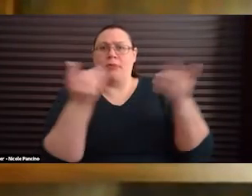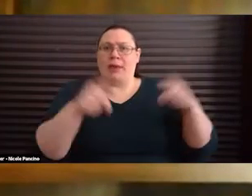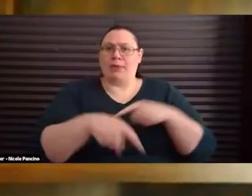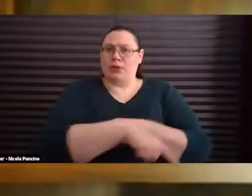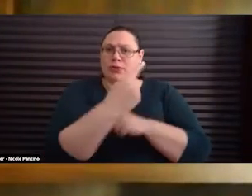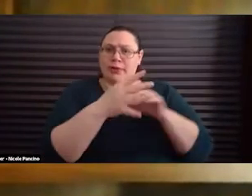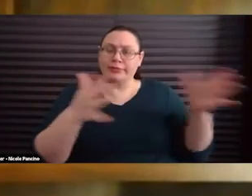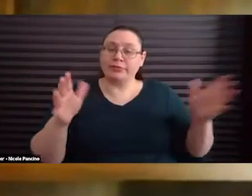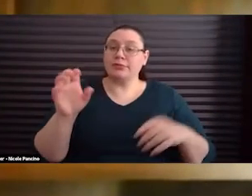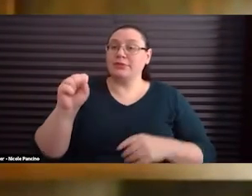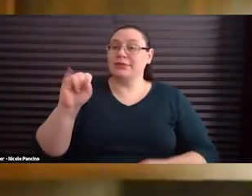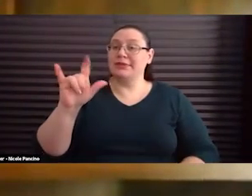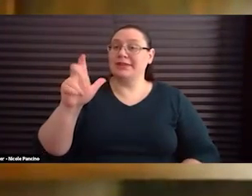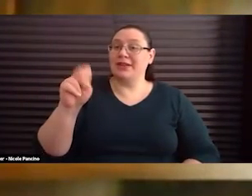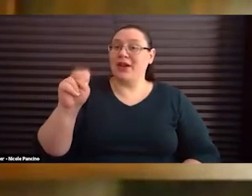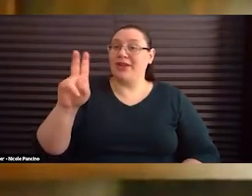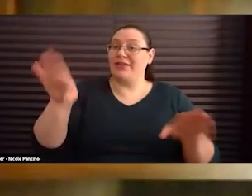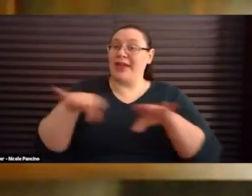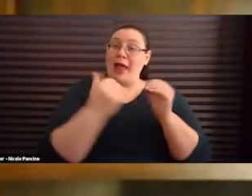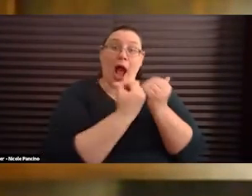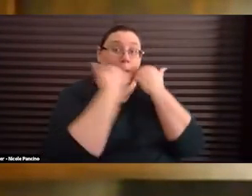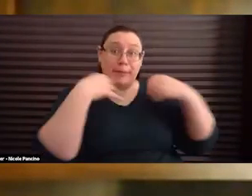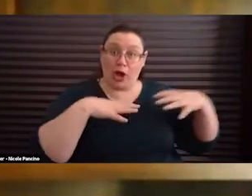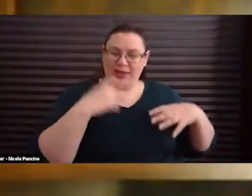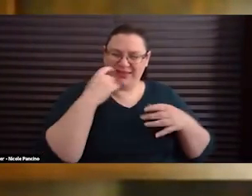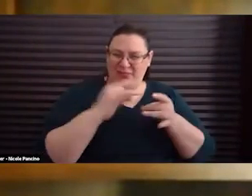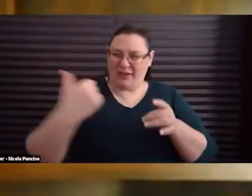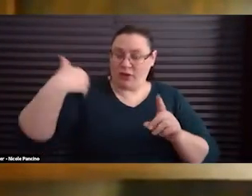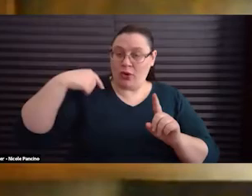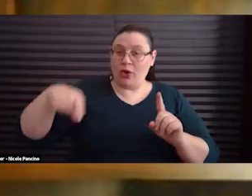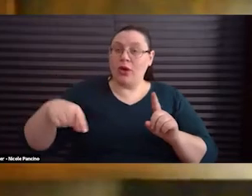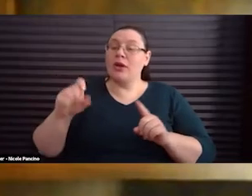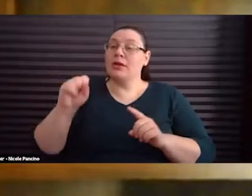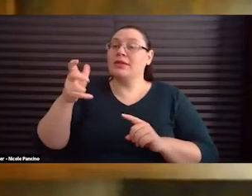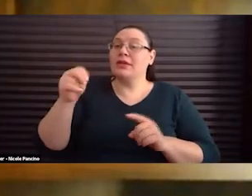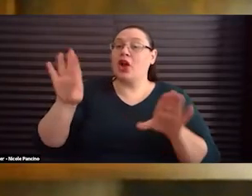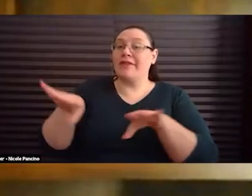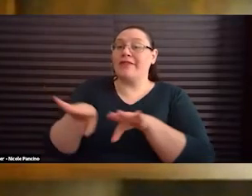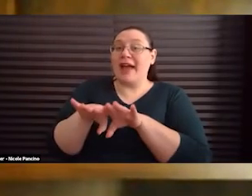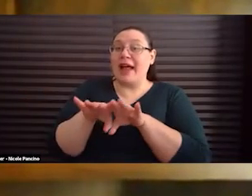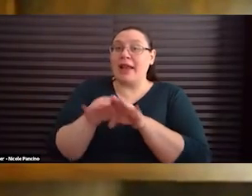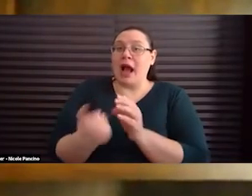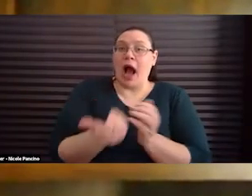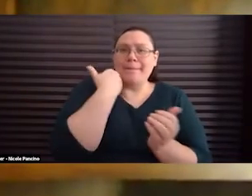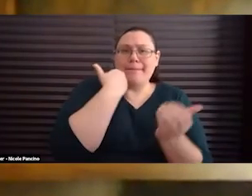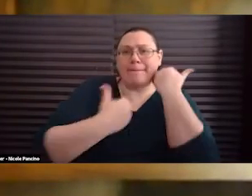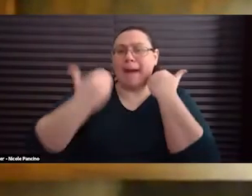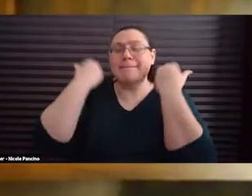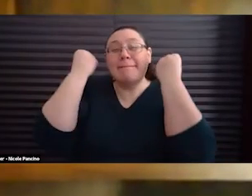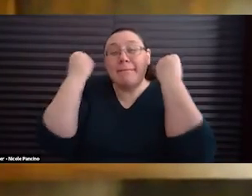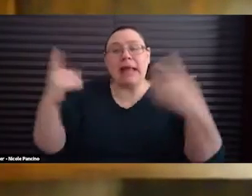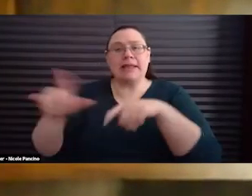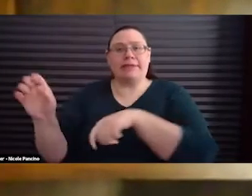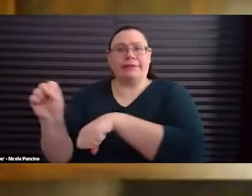Silicon Valley eating Hollywood, because Silicon Valley is eating many industries. And for our